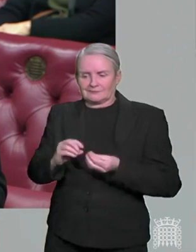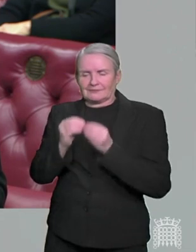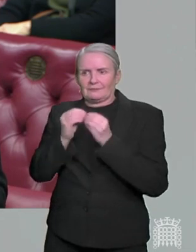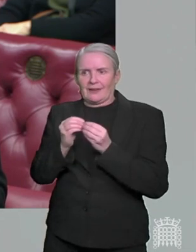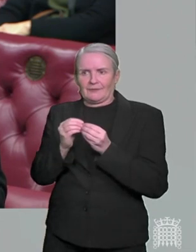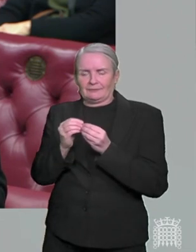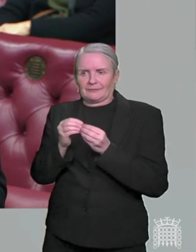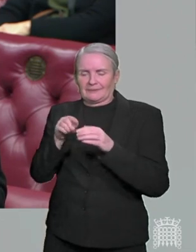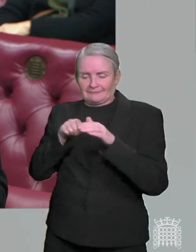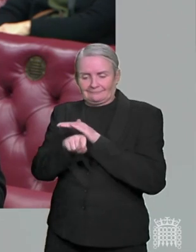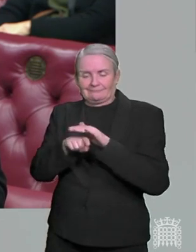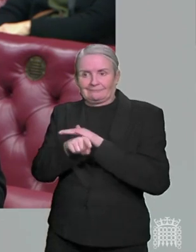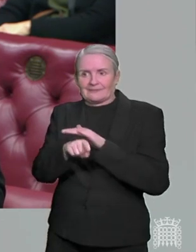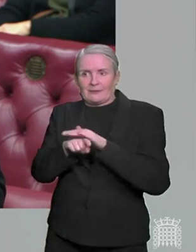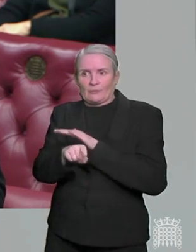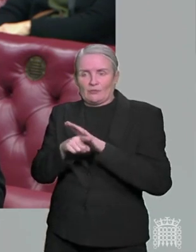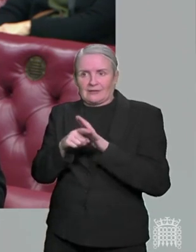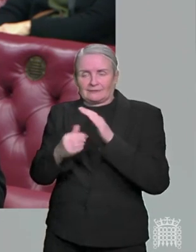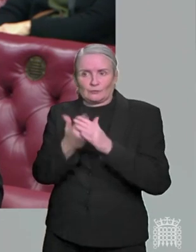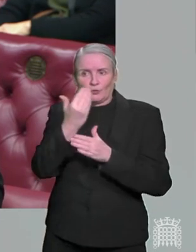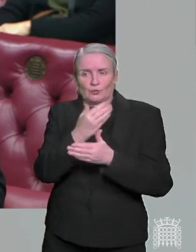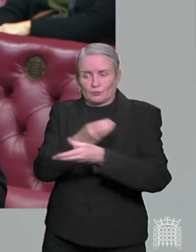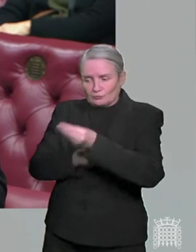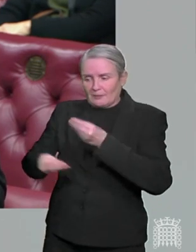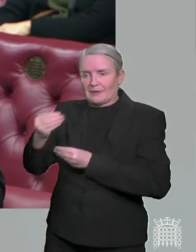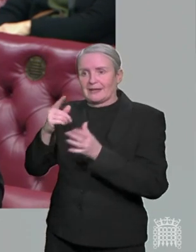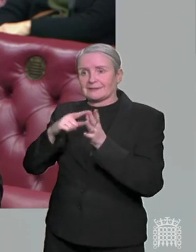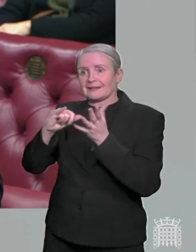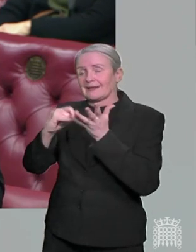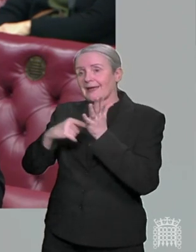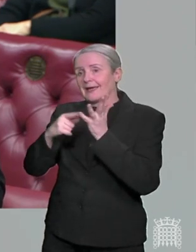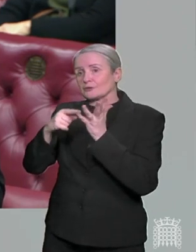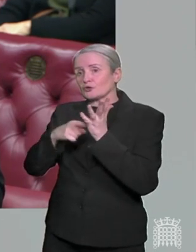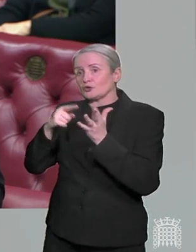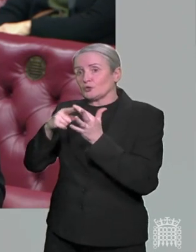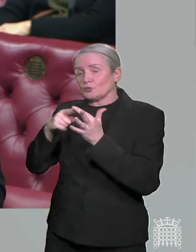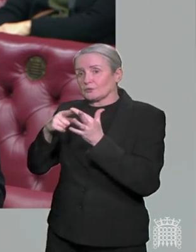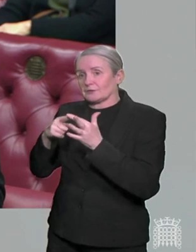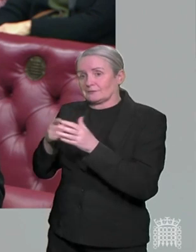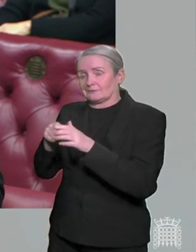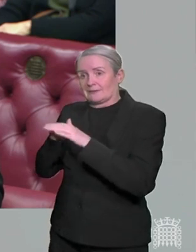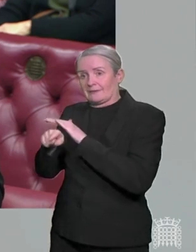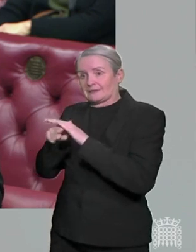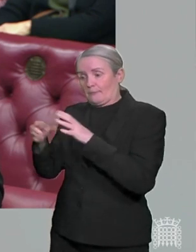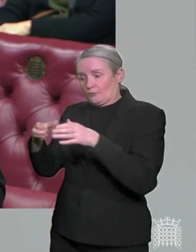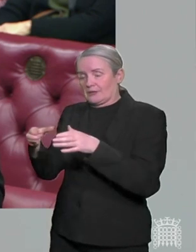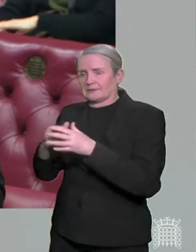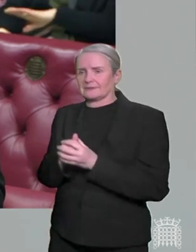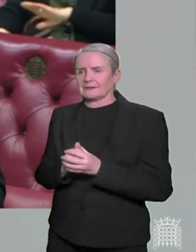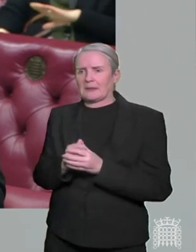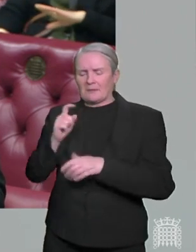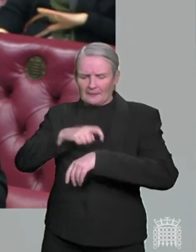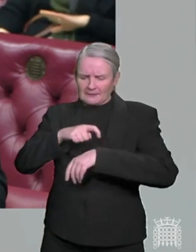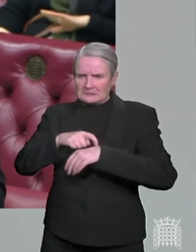replace the Astute class, and for that reason it's very important. Could I ask the Foreign Secretary, though, The timescale looks very long. We should actually be